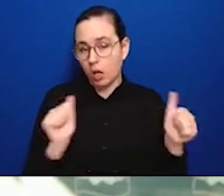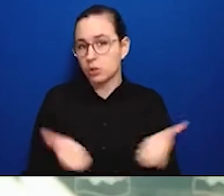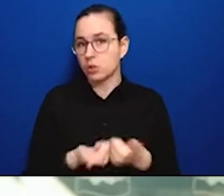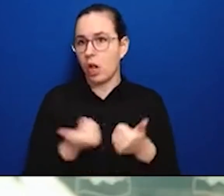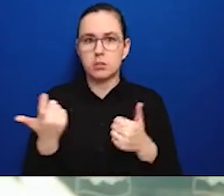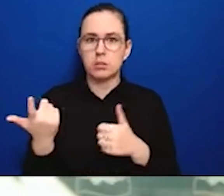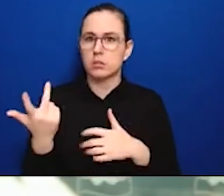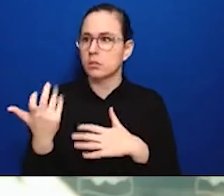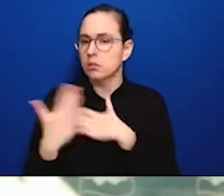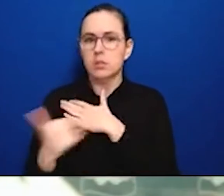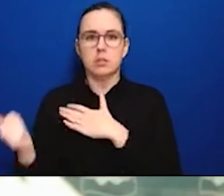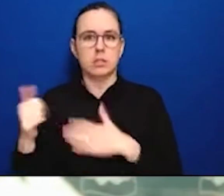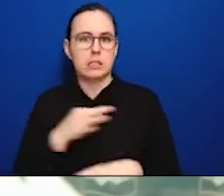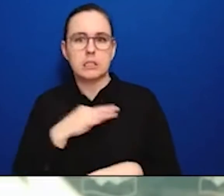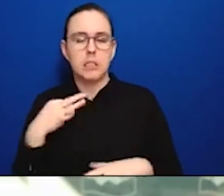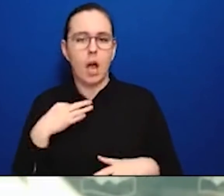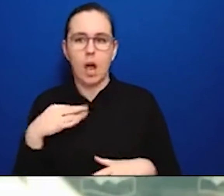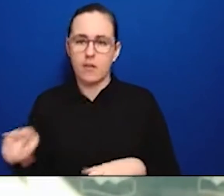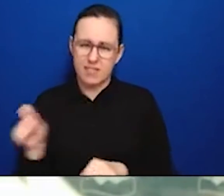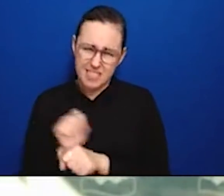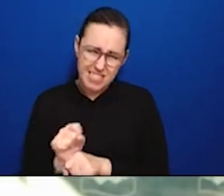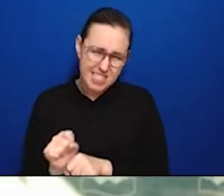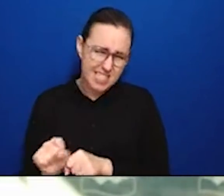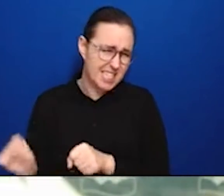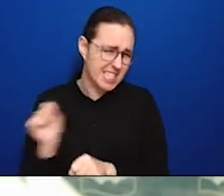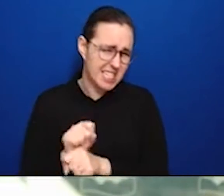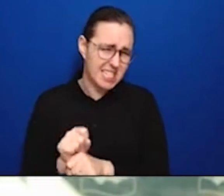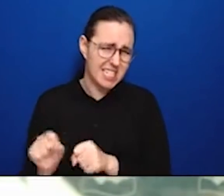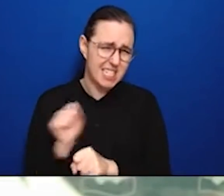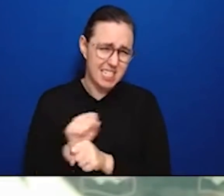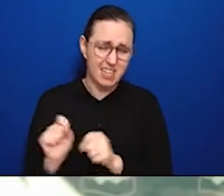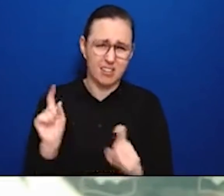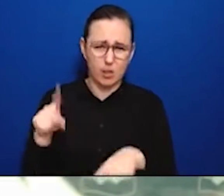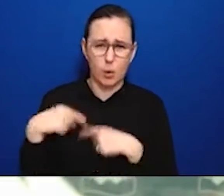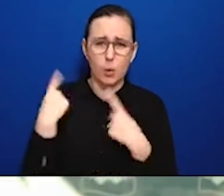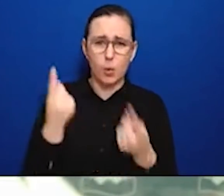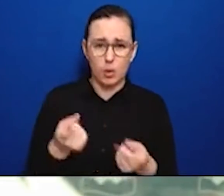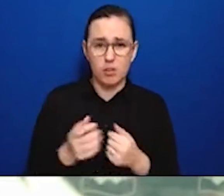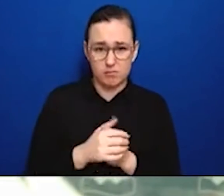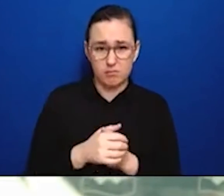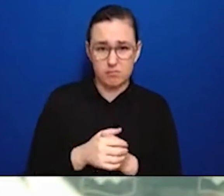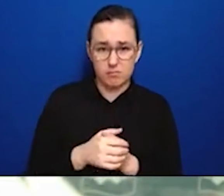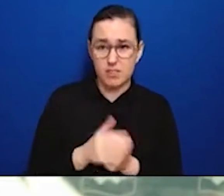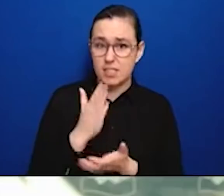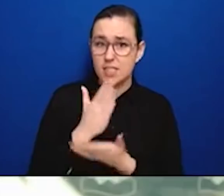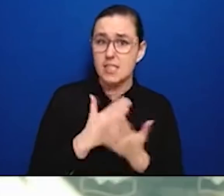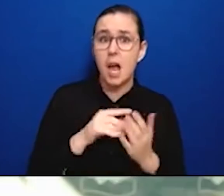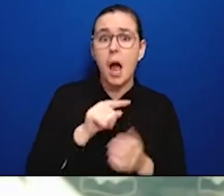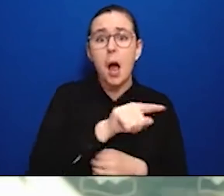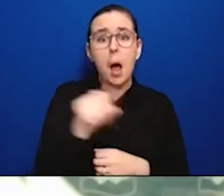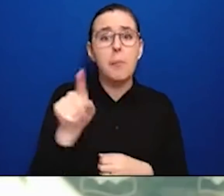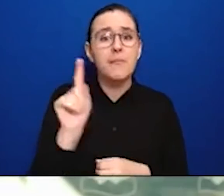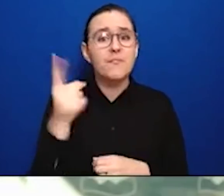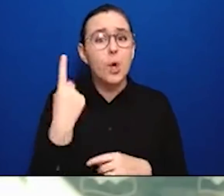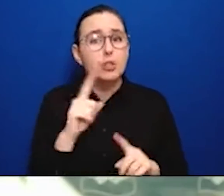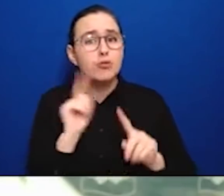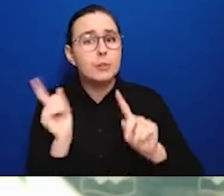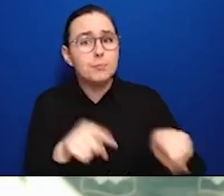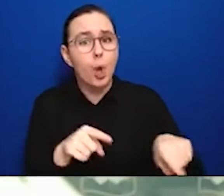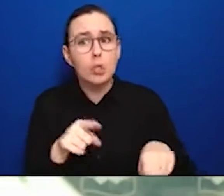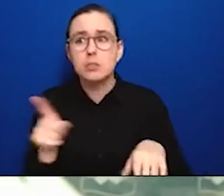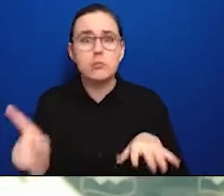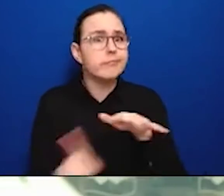public service in this province, and first responders and communities as well. So all of those things together have